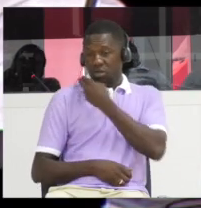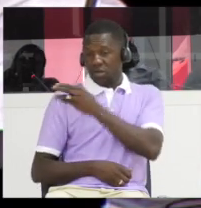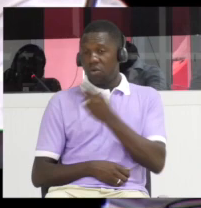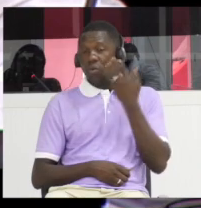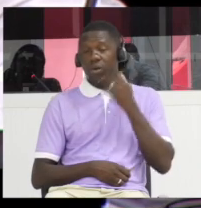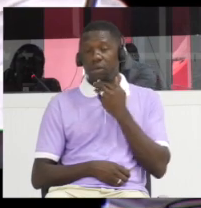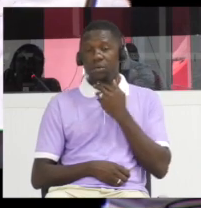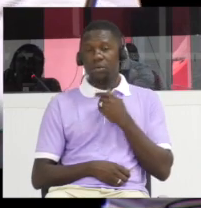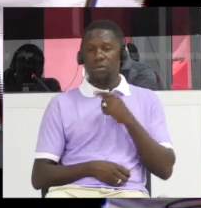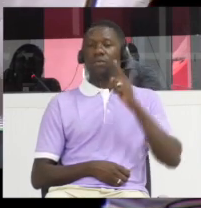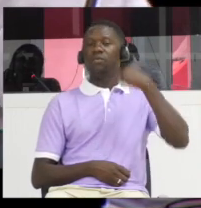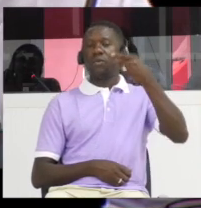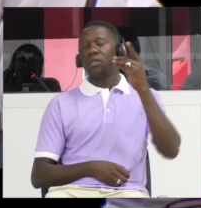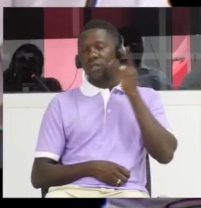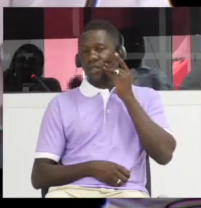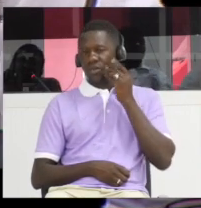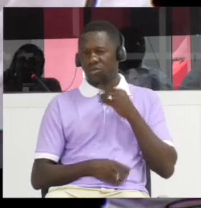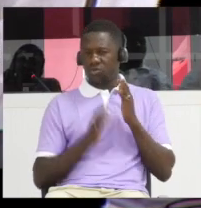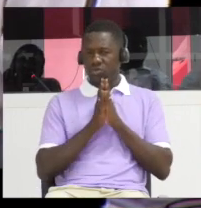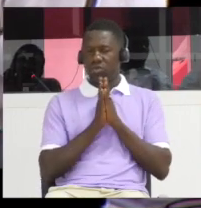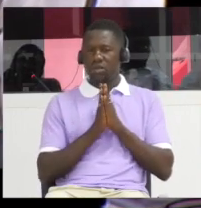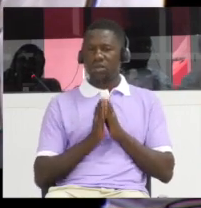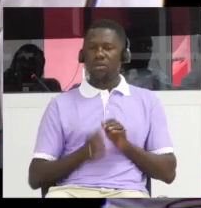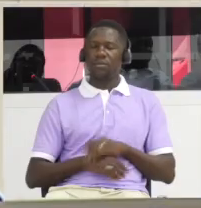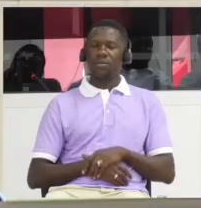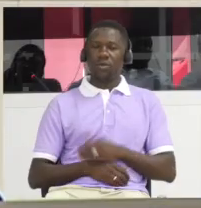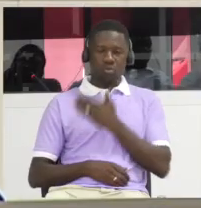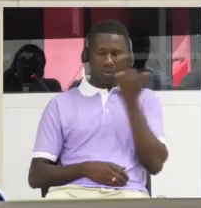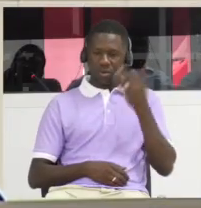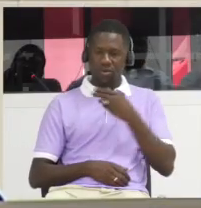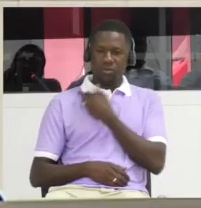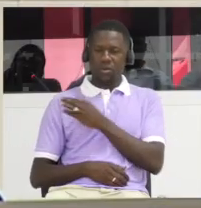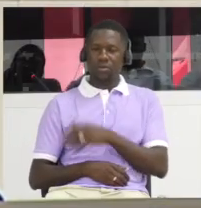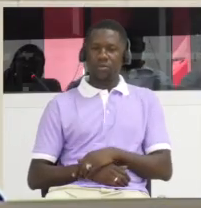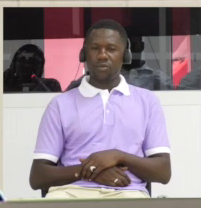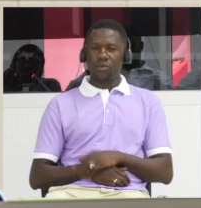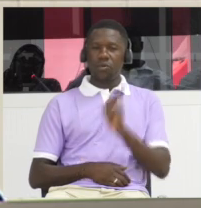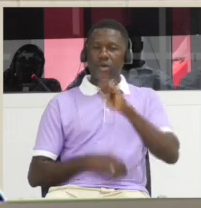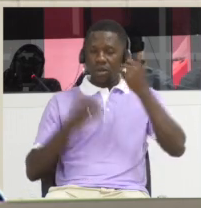morning. Okay, and what happened to you after that?